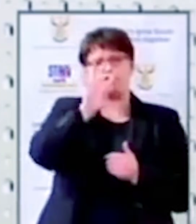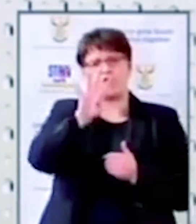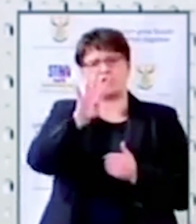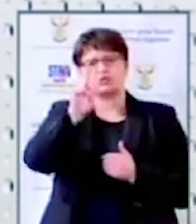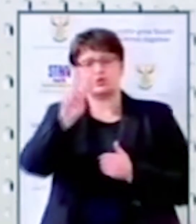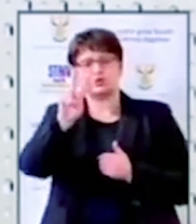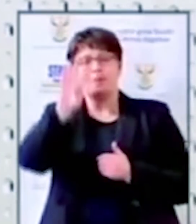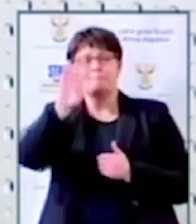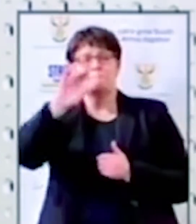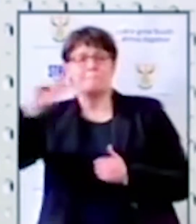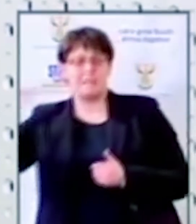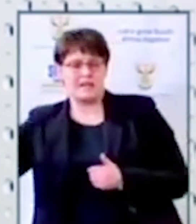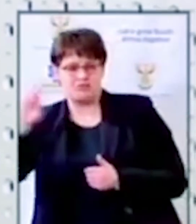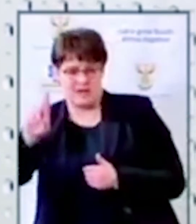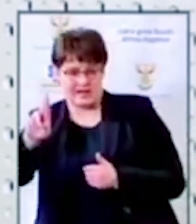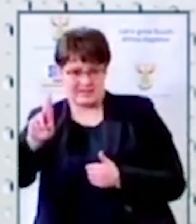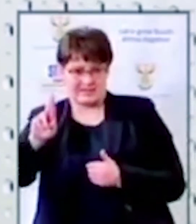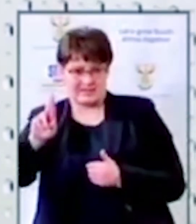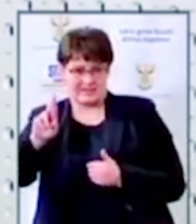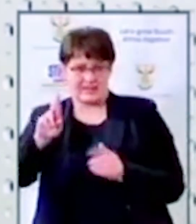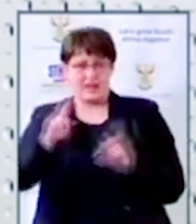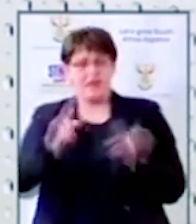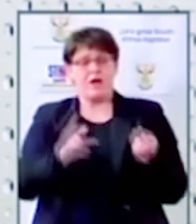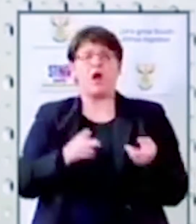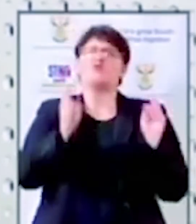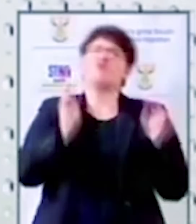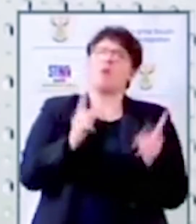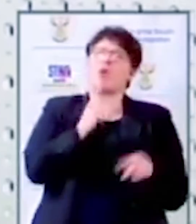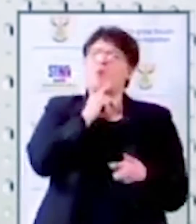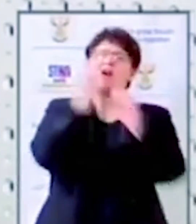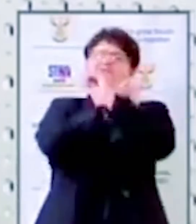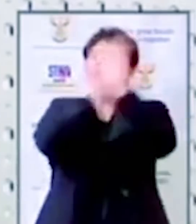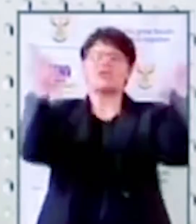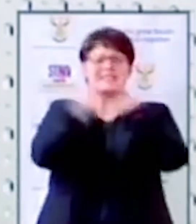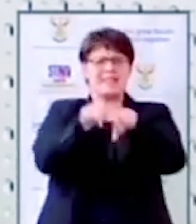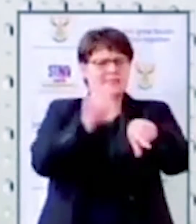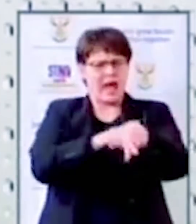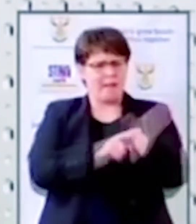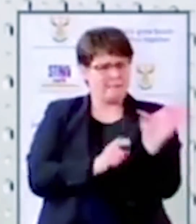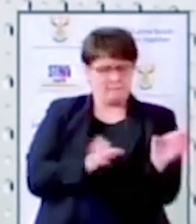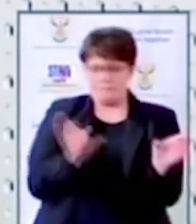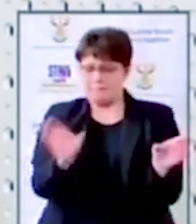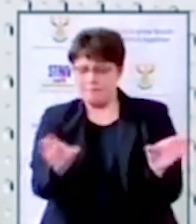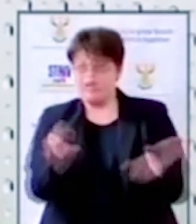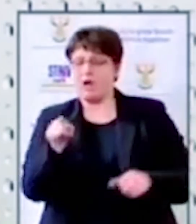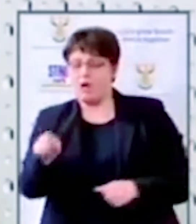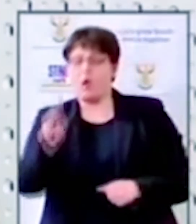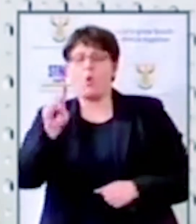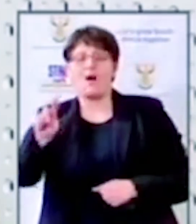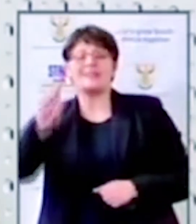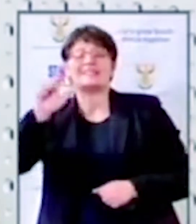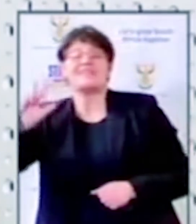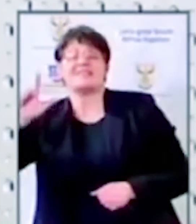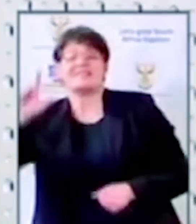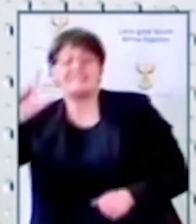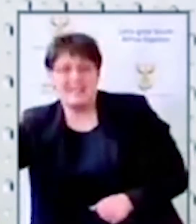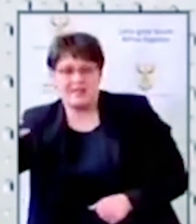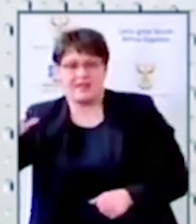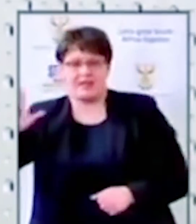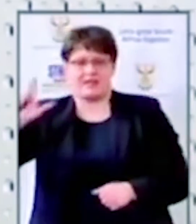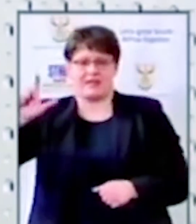billion rand, compared to our initial forecast for the same period of 177.3 billion